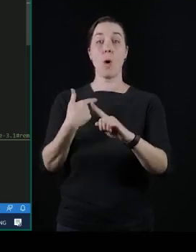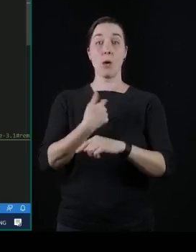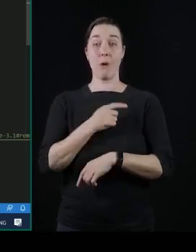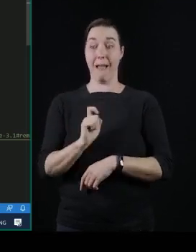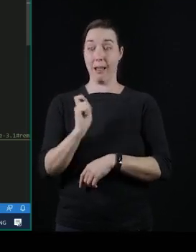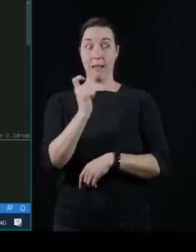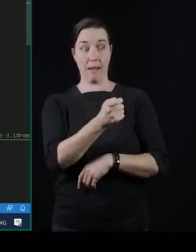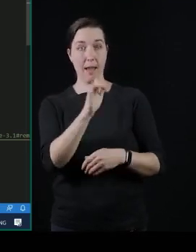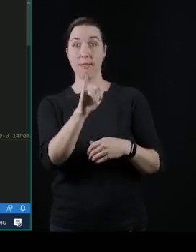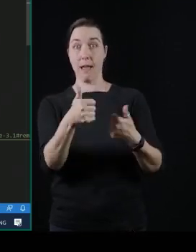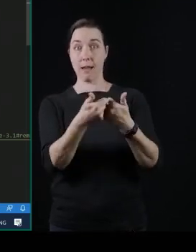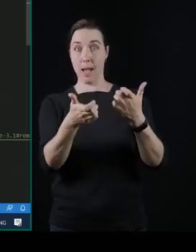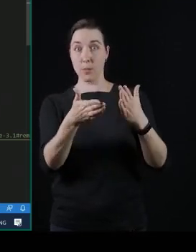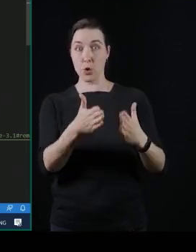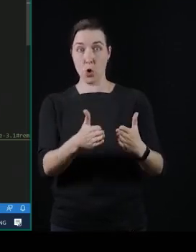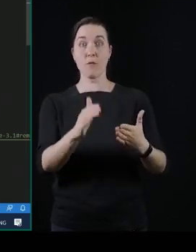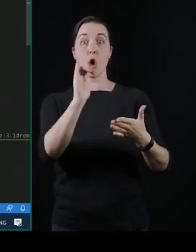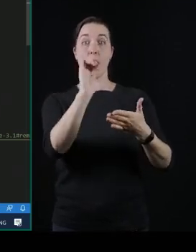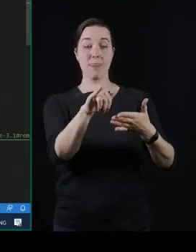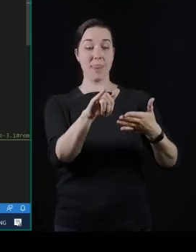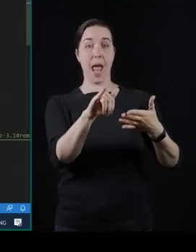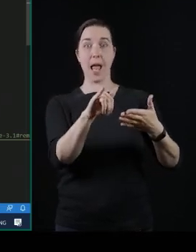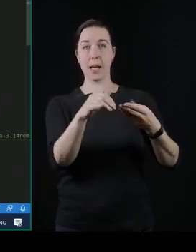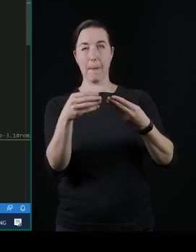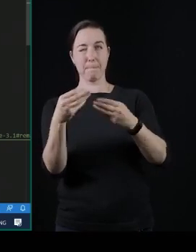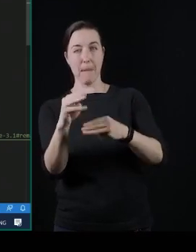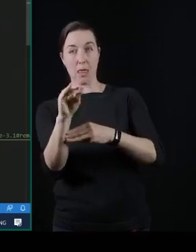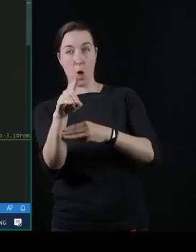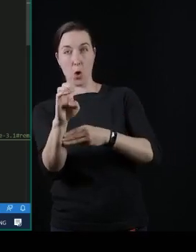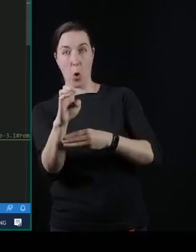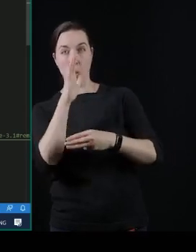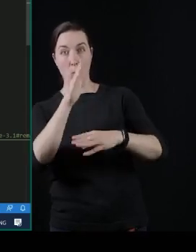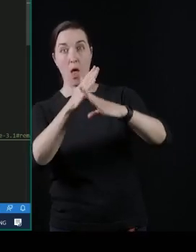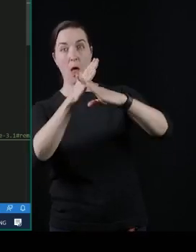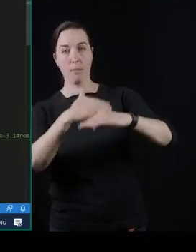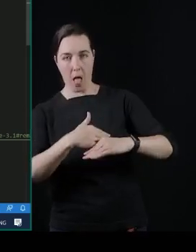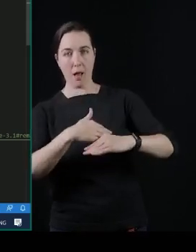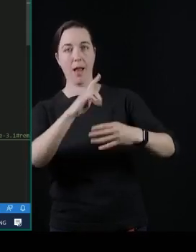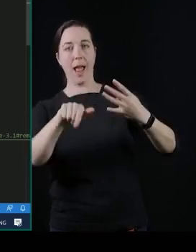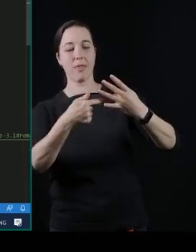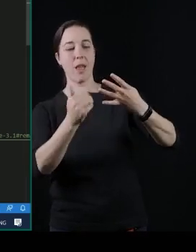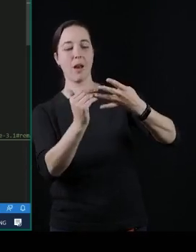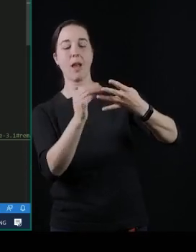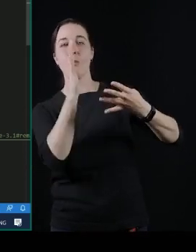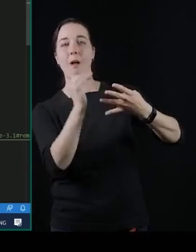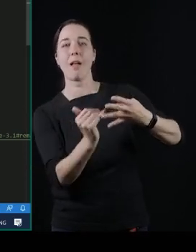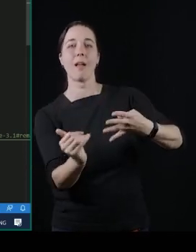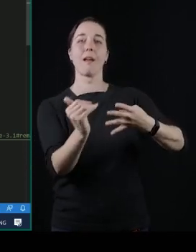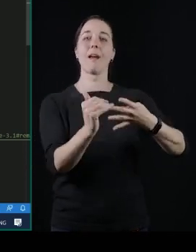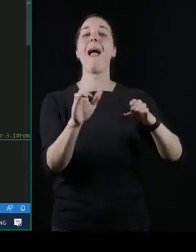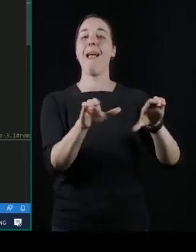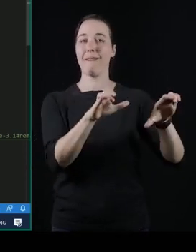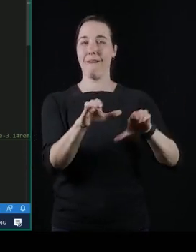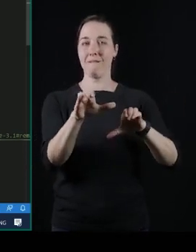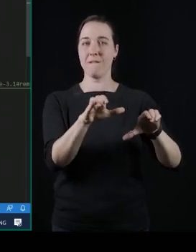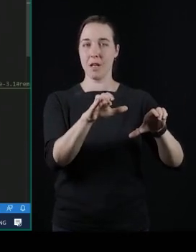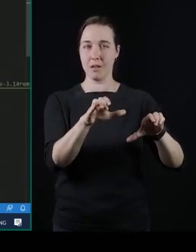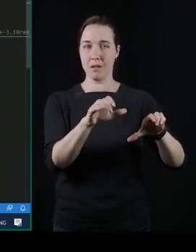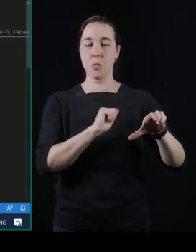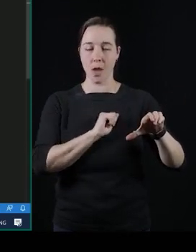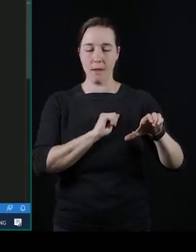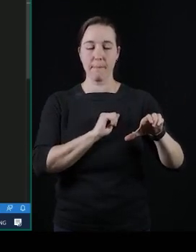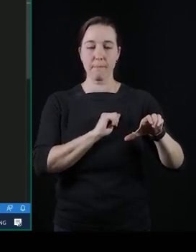we allocate a game server, this method call will unblock and our game server will transition to an active